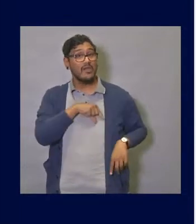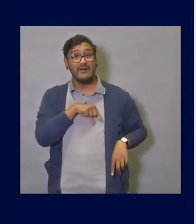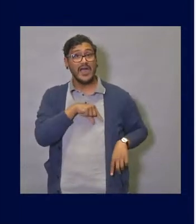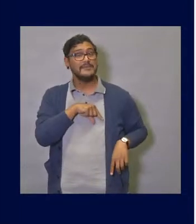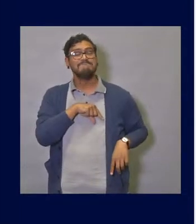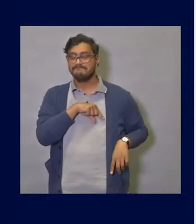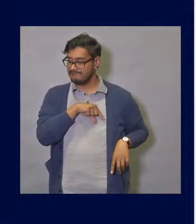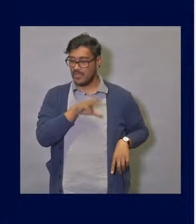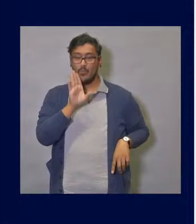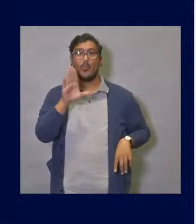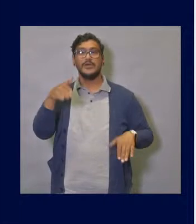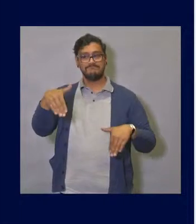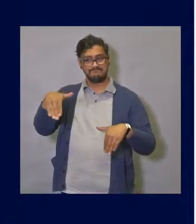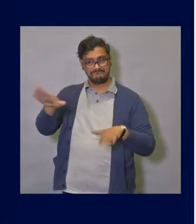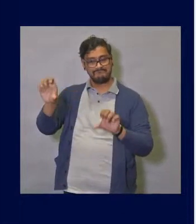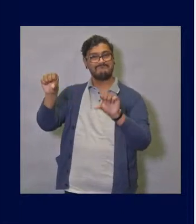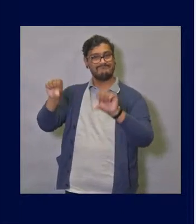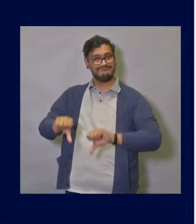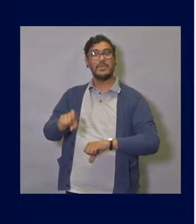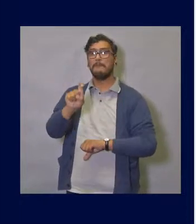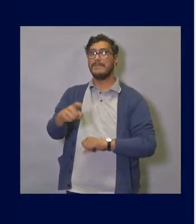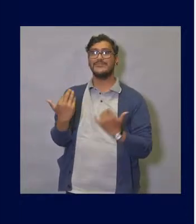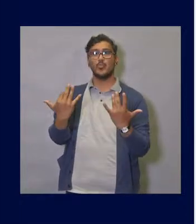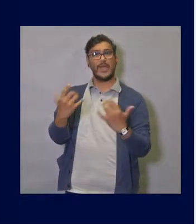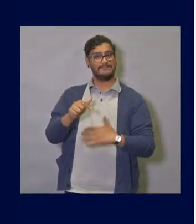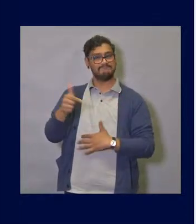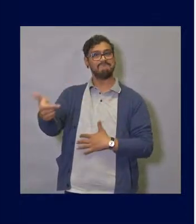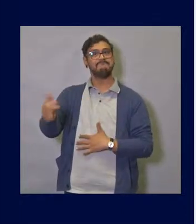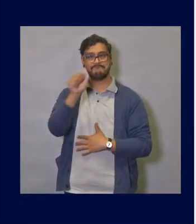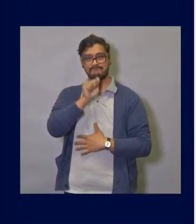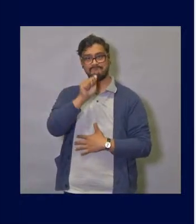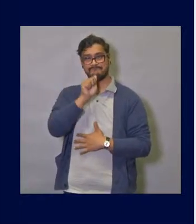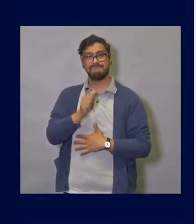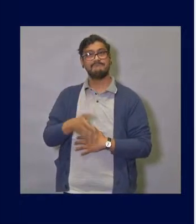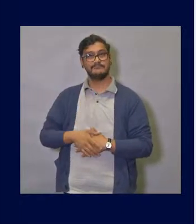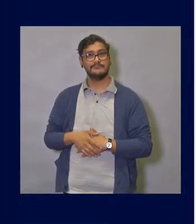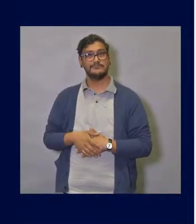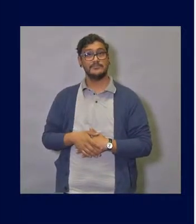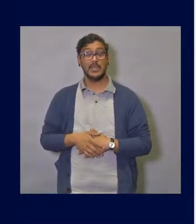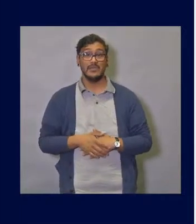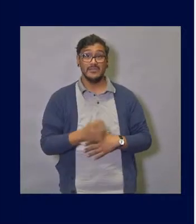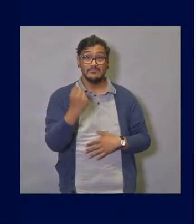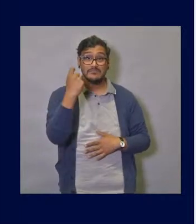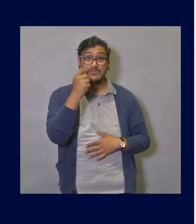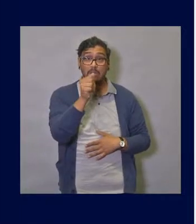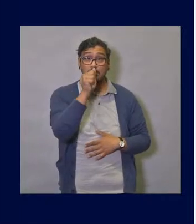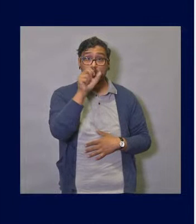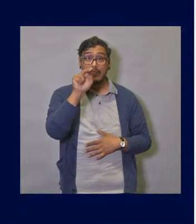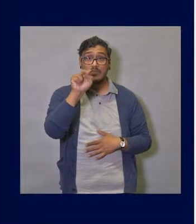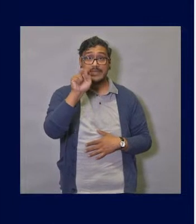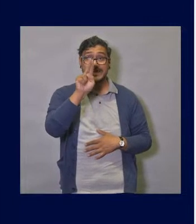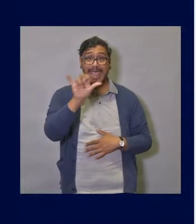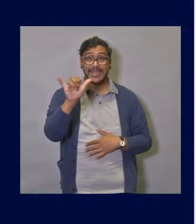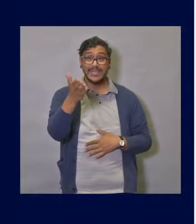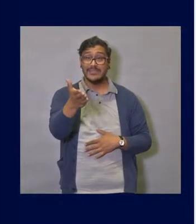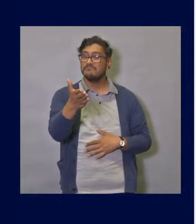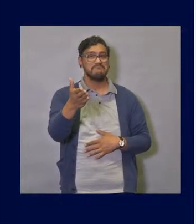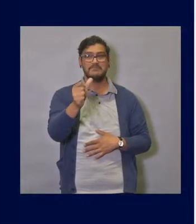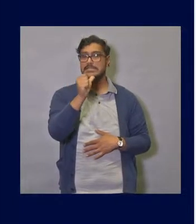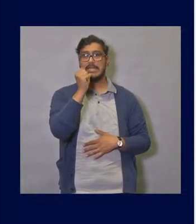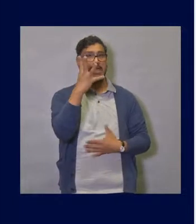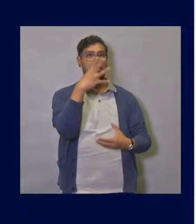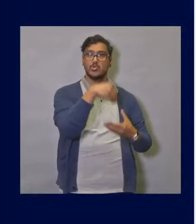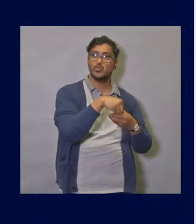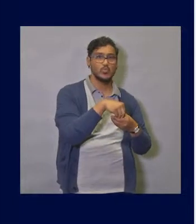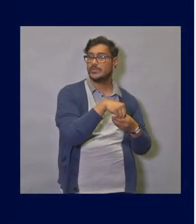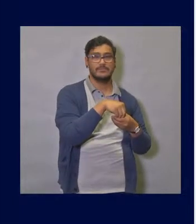turn. I also want to again reiterate that private nannies are not included as an eligible worker at